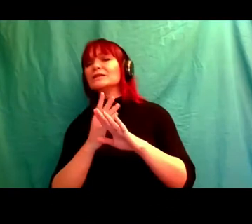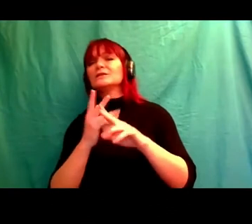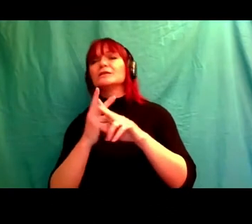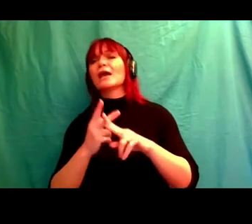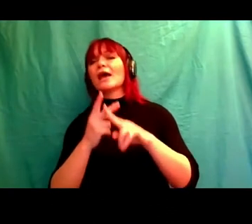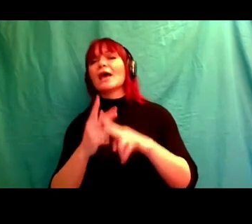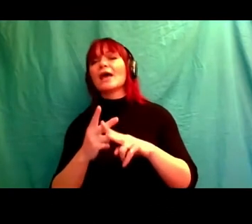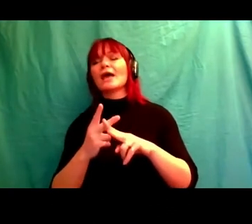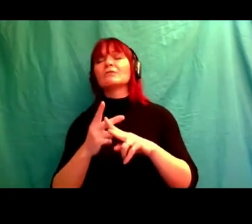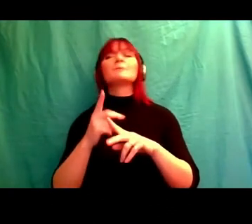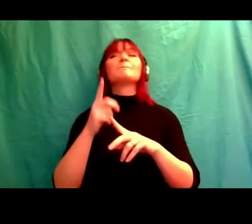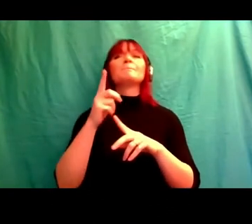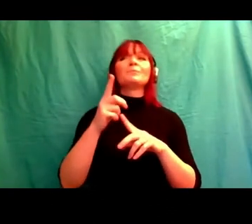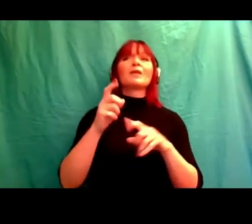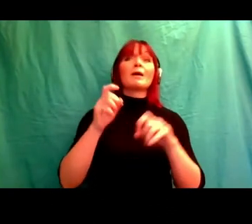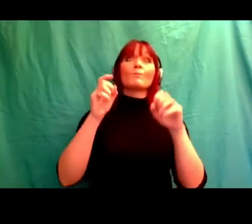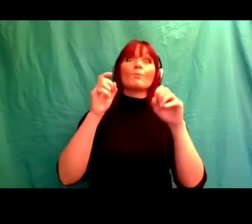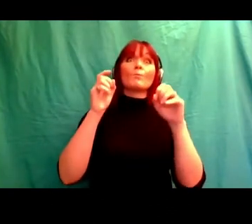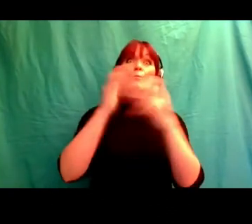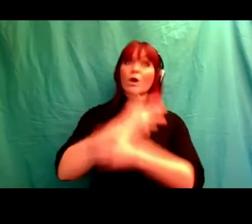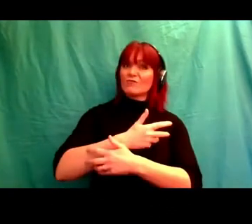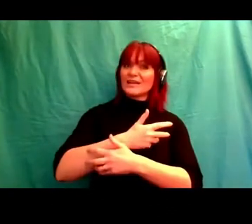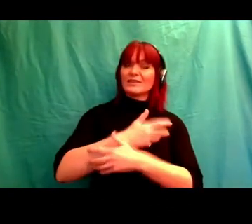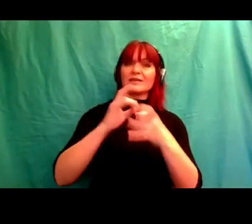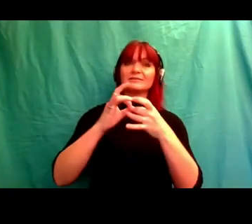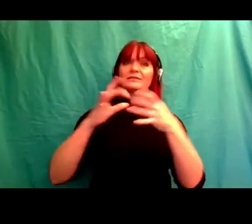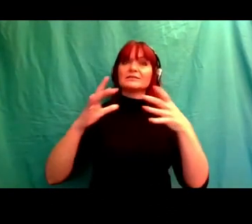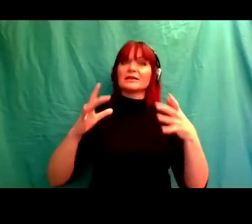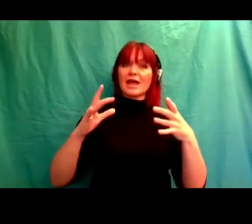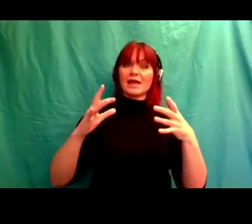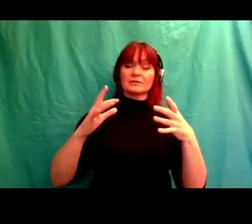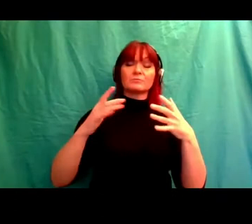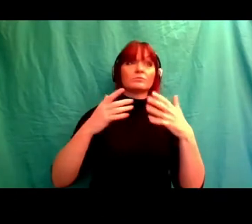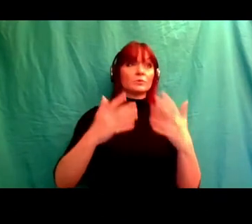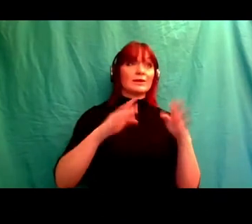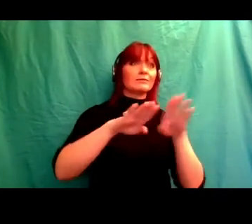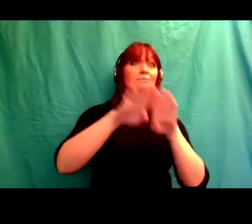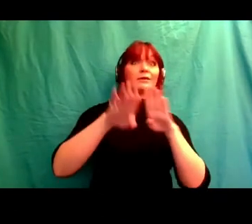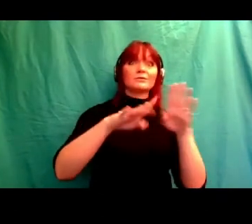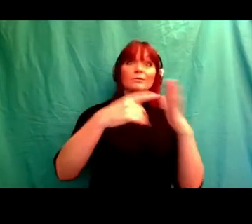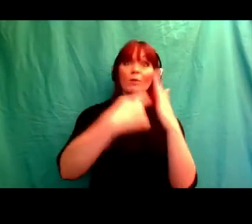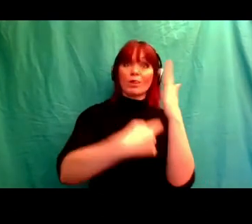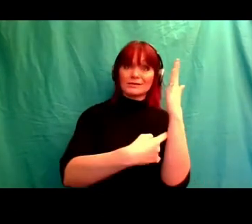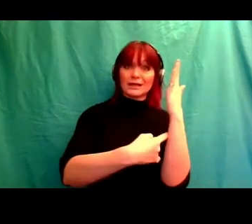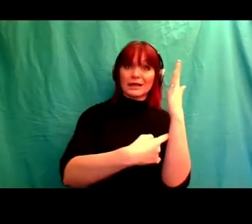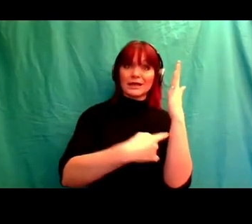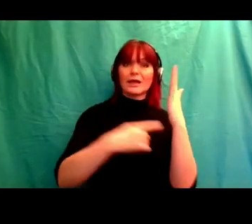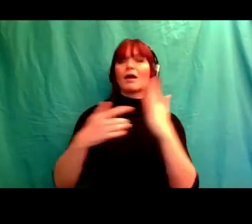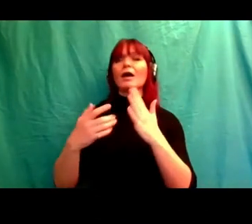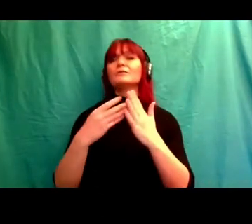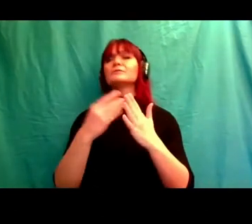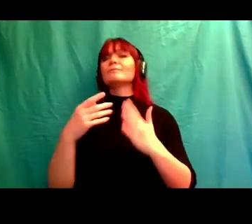So the first thing is I'm a little bit worried that there's a growing disconnect between where a lot of the national policy focus will be and where some of the need